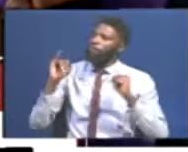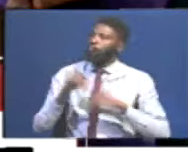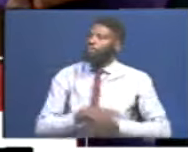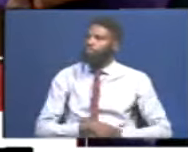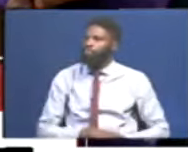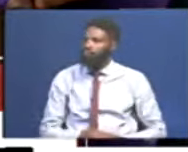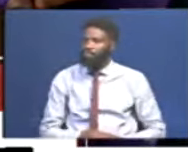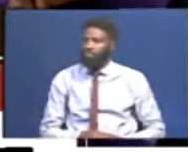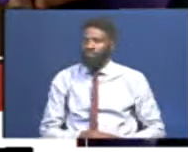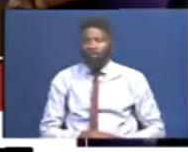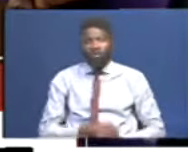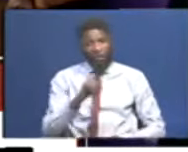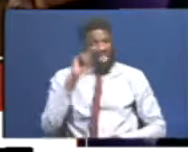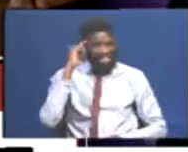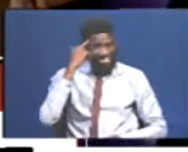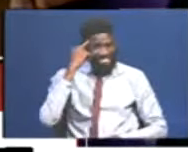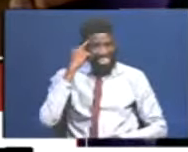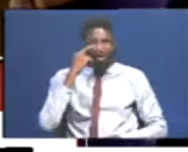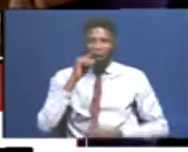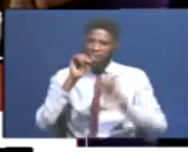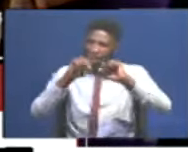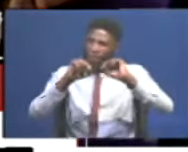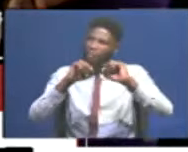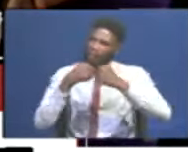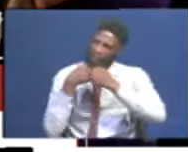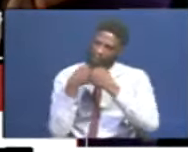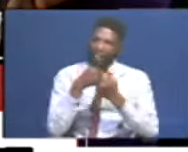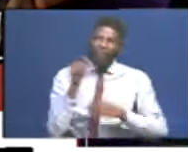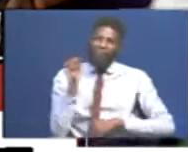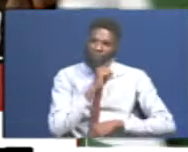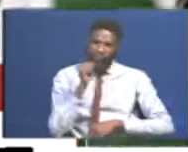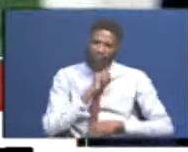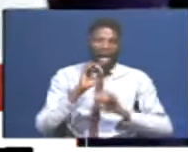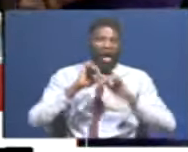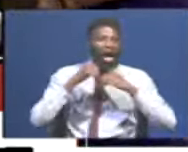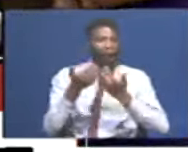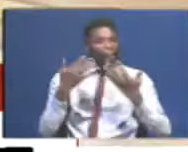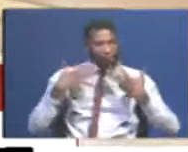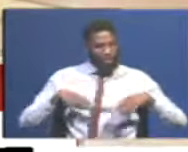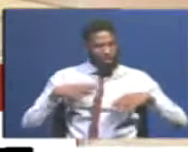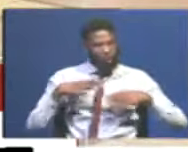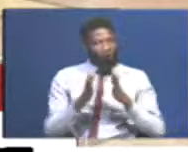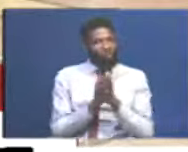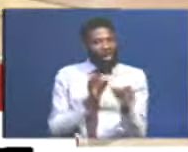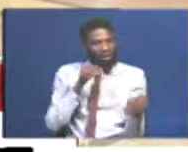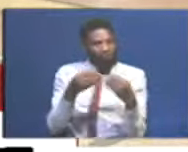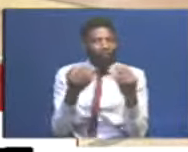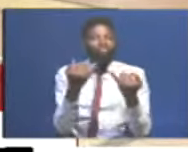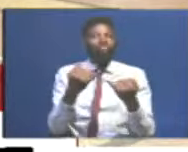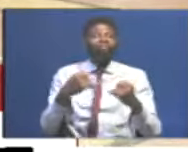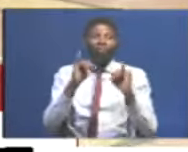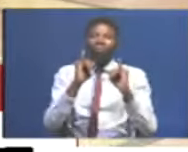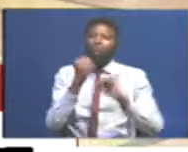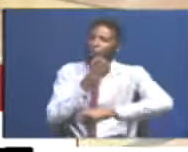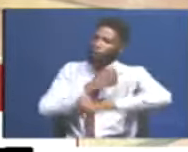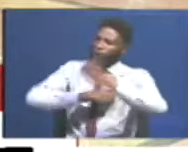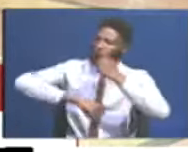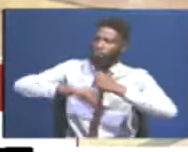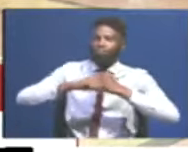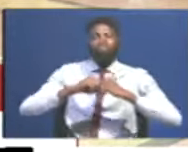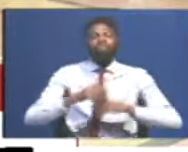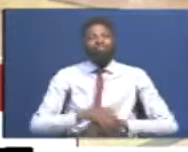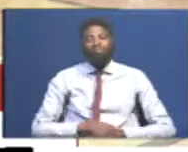how difficult it is for persons living with disabilities to make ends meet? Judith Akinyi is among